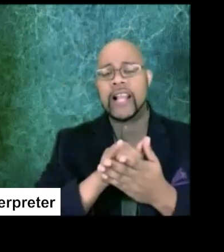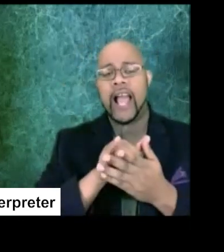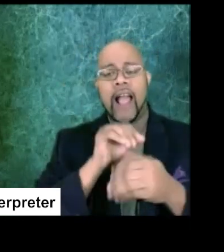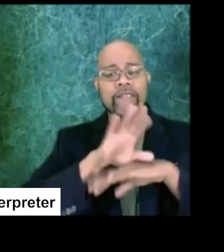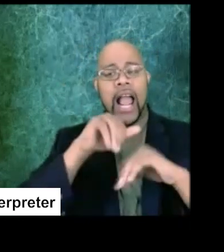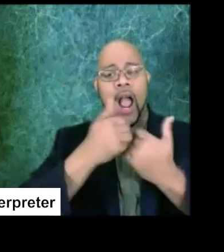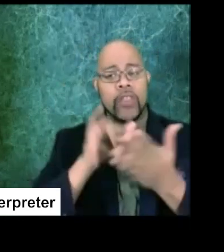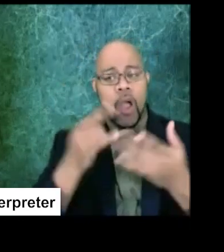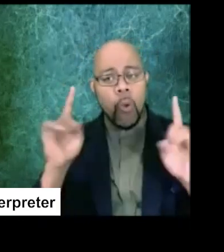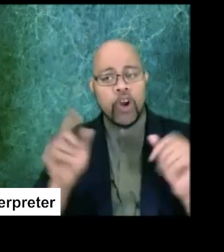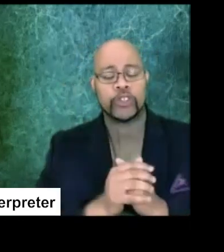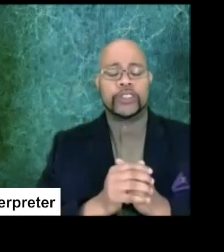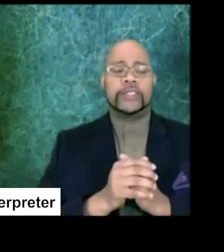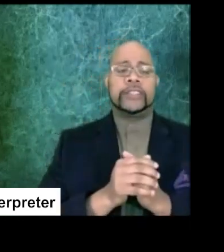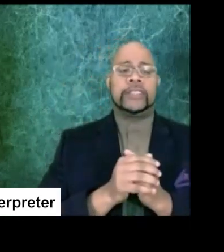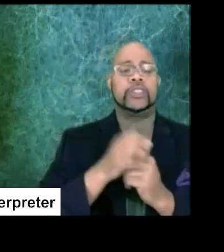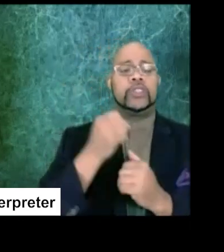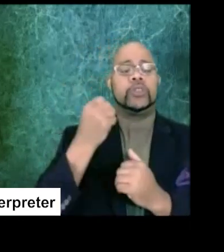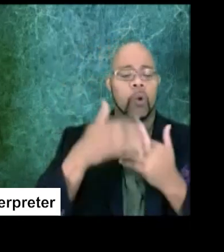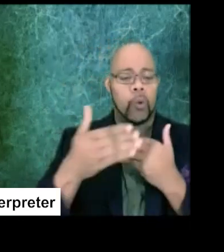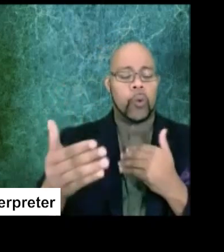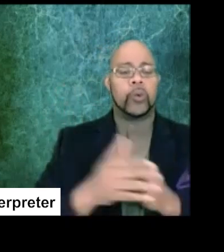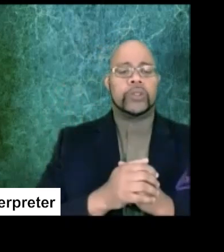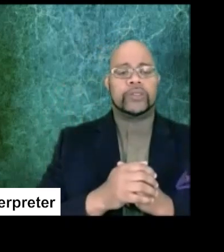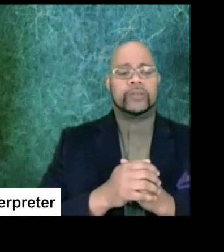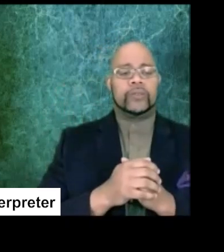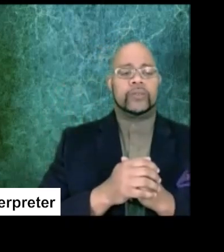works, and so on.